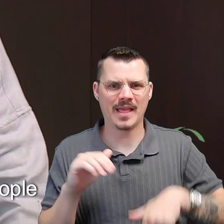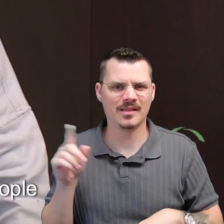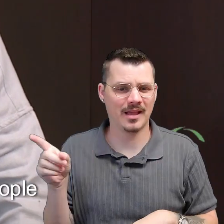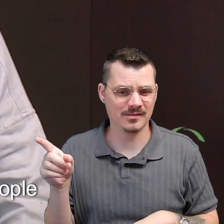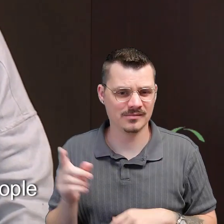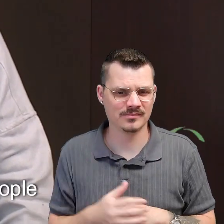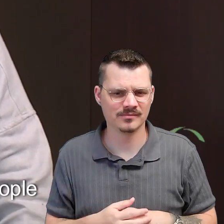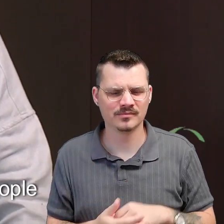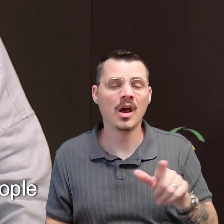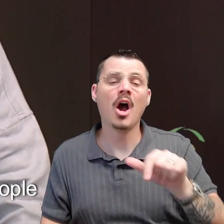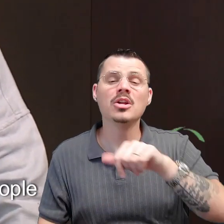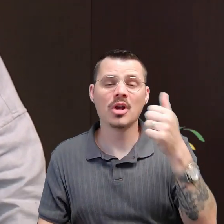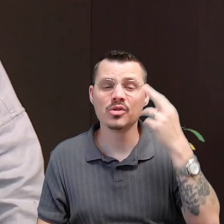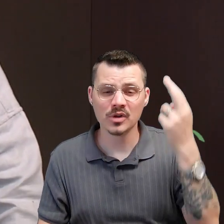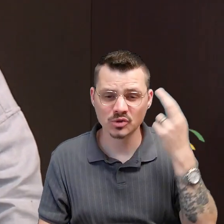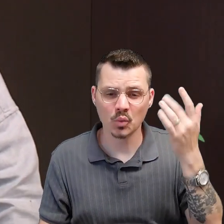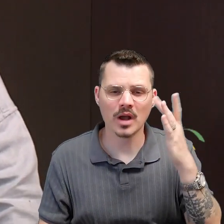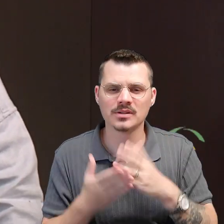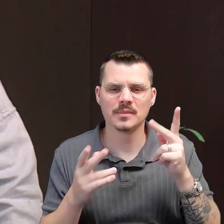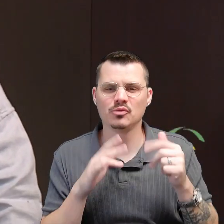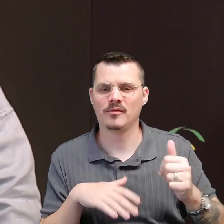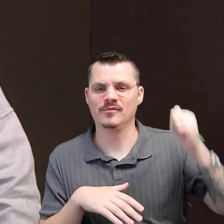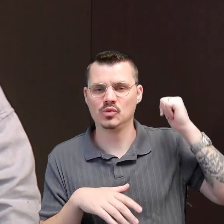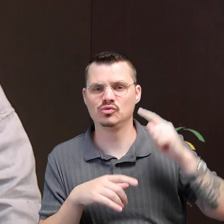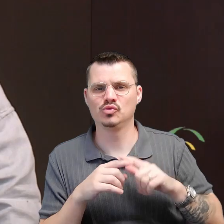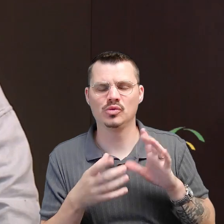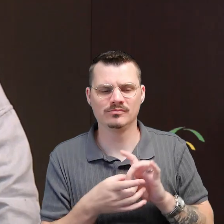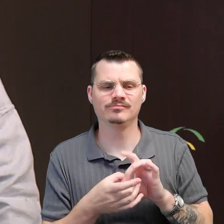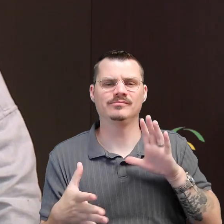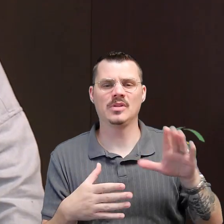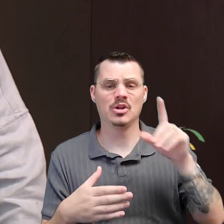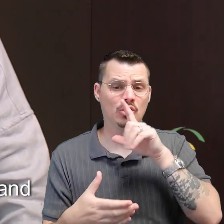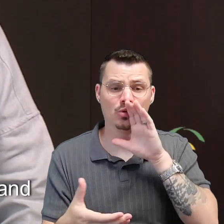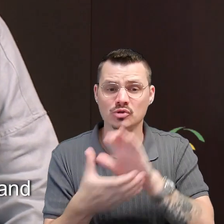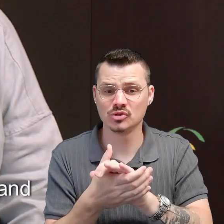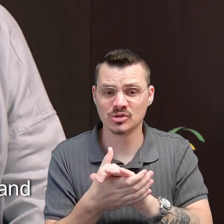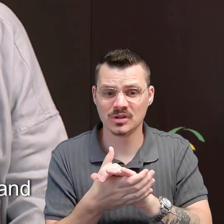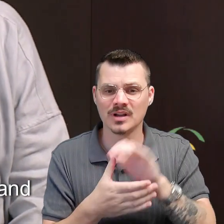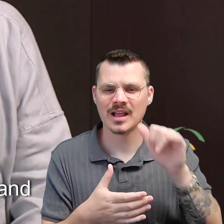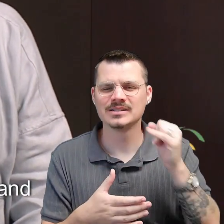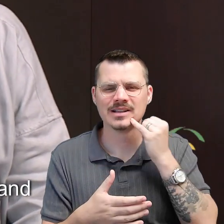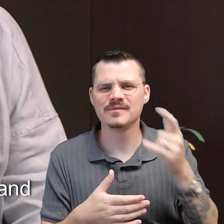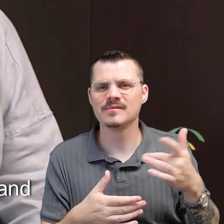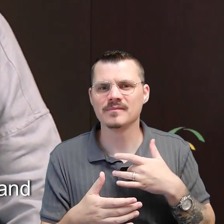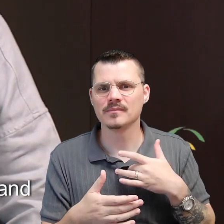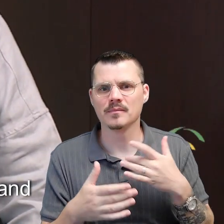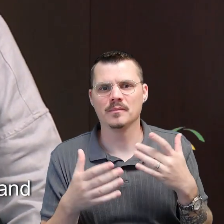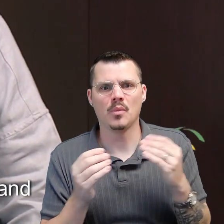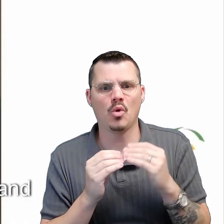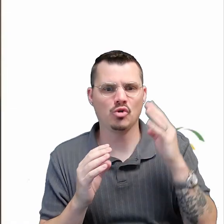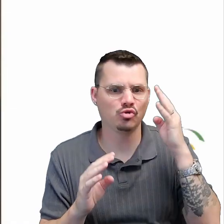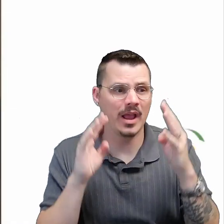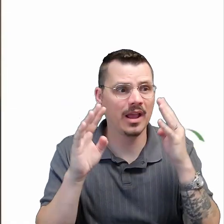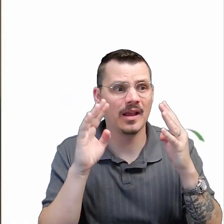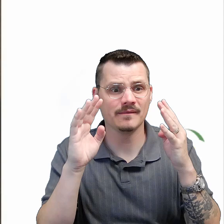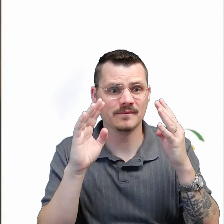There's another reason why some people refuse to release delusions, and that is if they are wildly creative